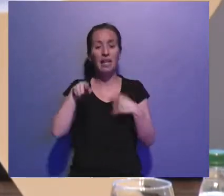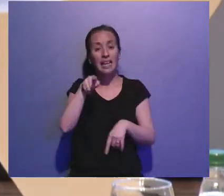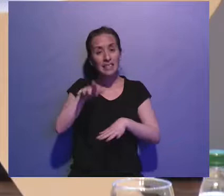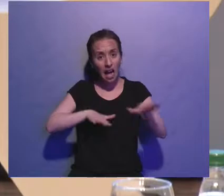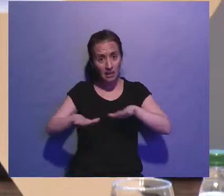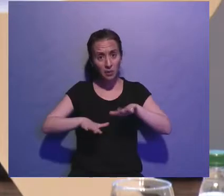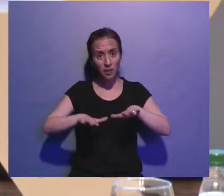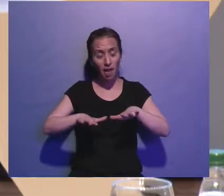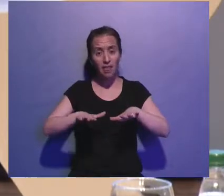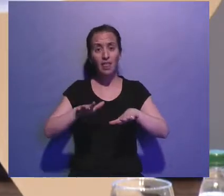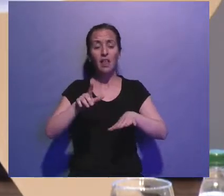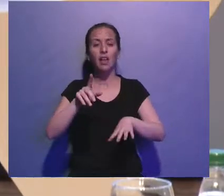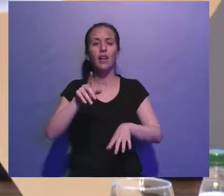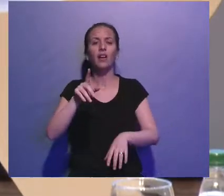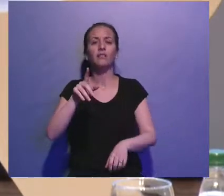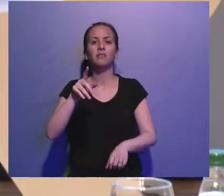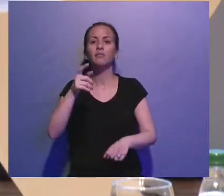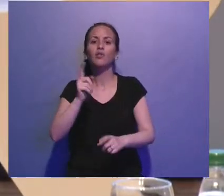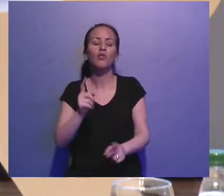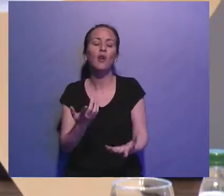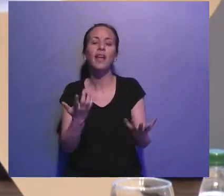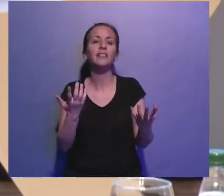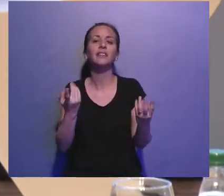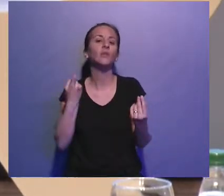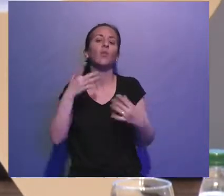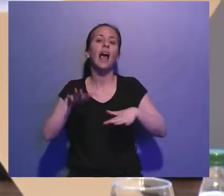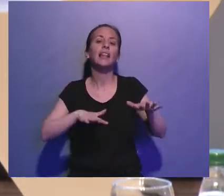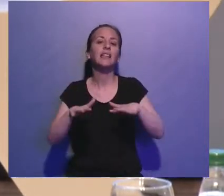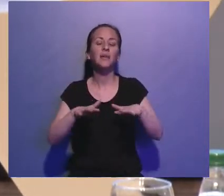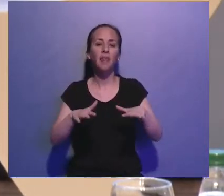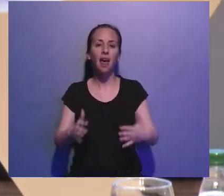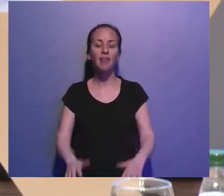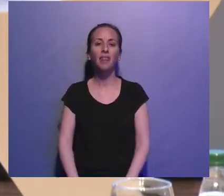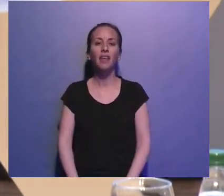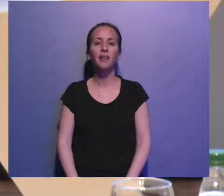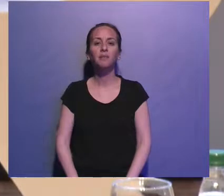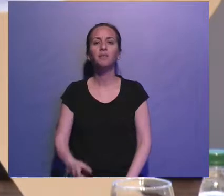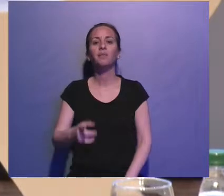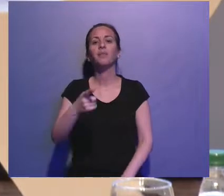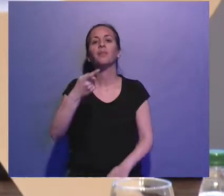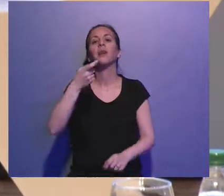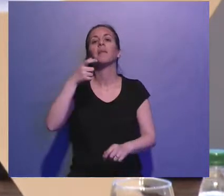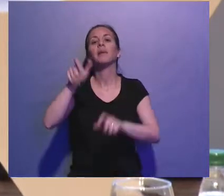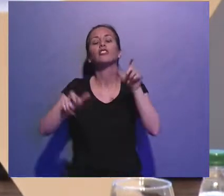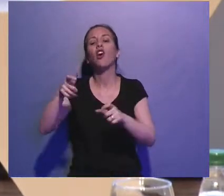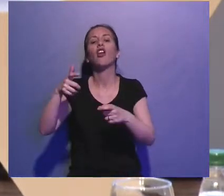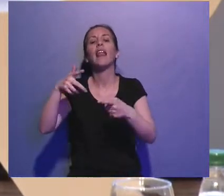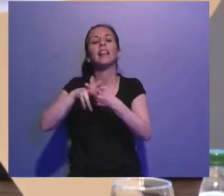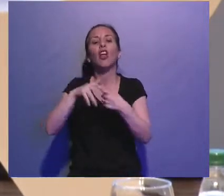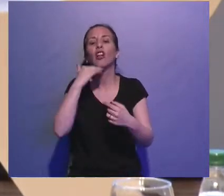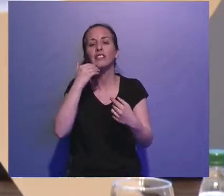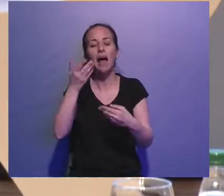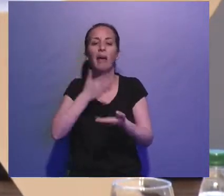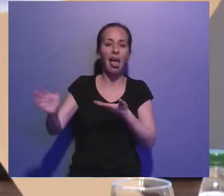in any way that would exclude someone who doesn't have experience with data or technology. It's intended to just be for people to talk